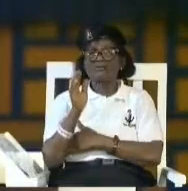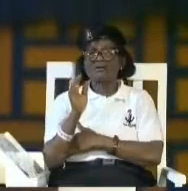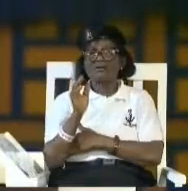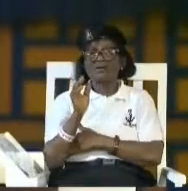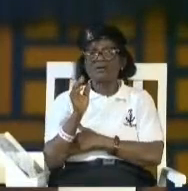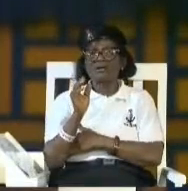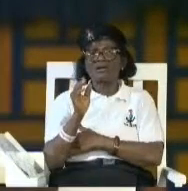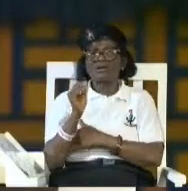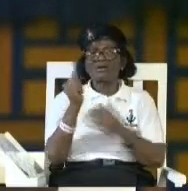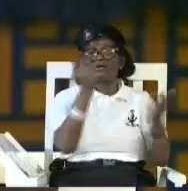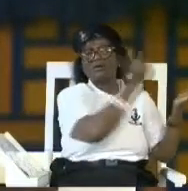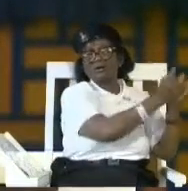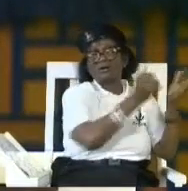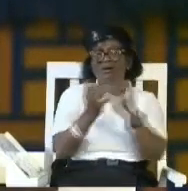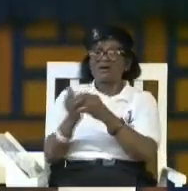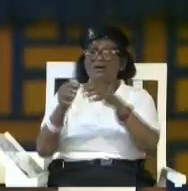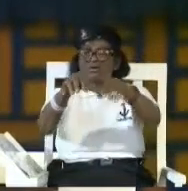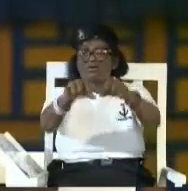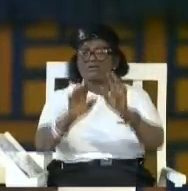Crucify me.